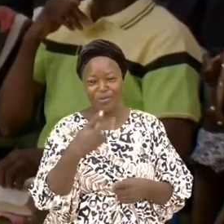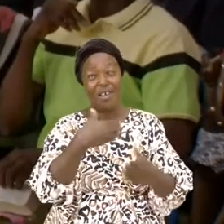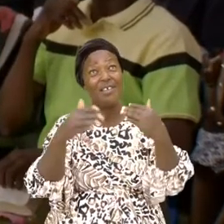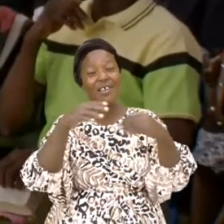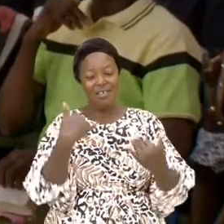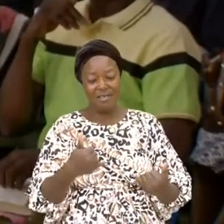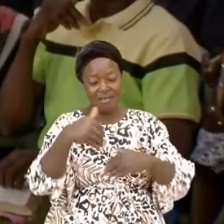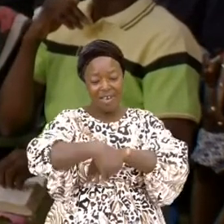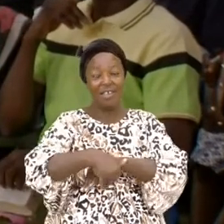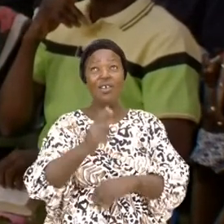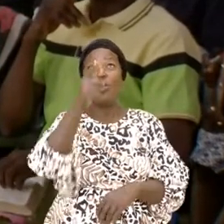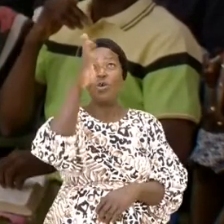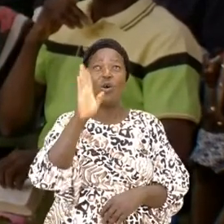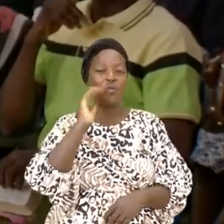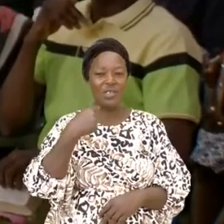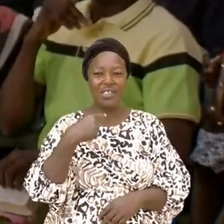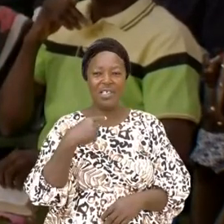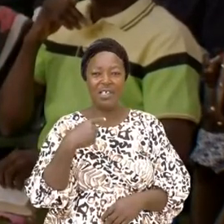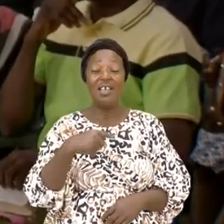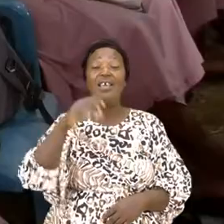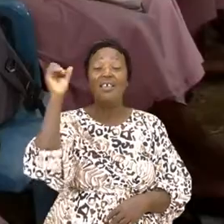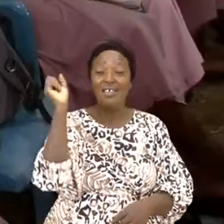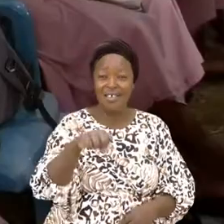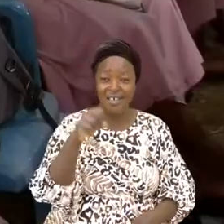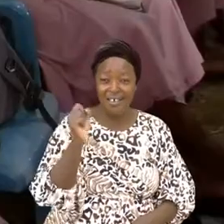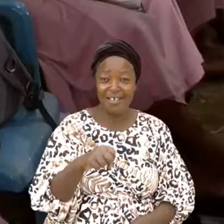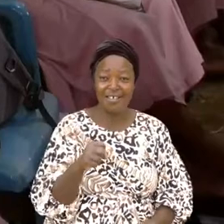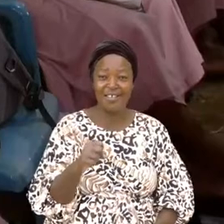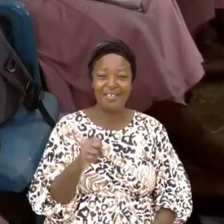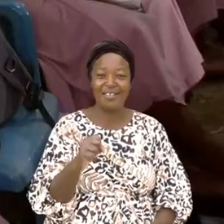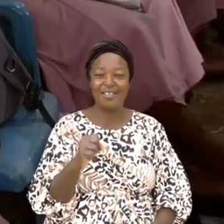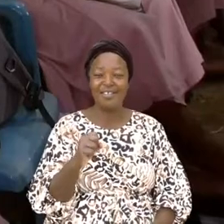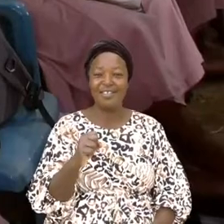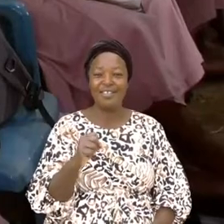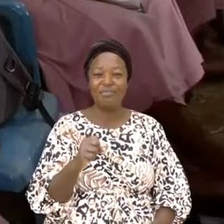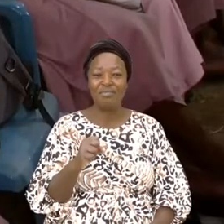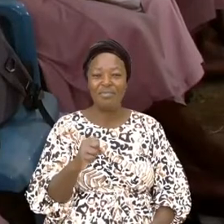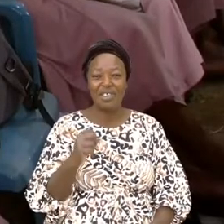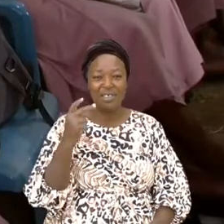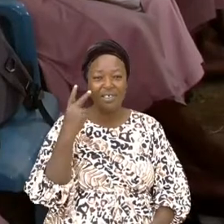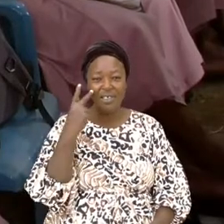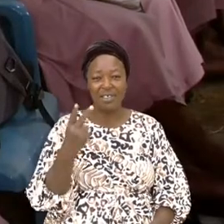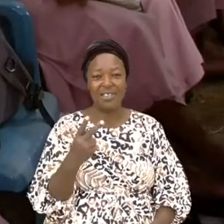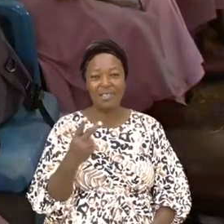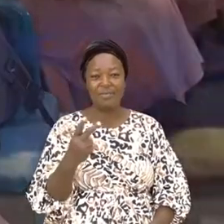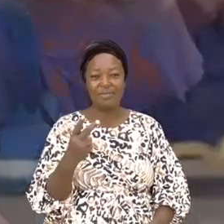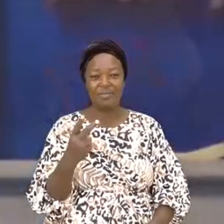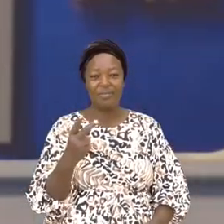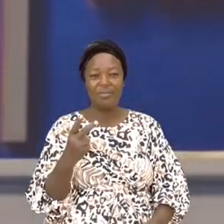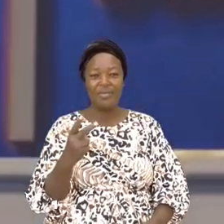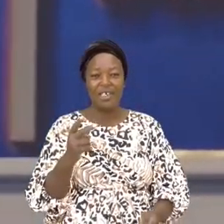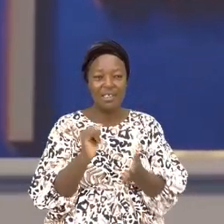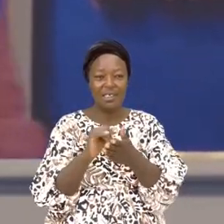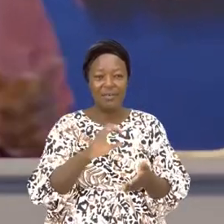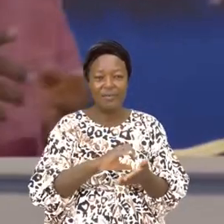Tonight, God will say yes. Look at 12 there. It says,